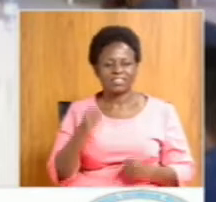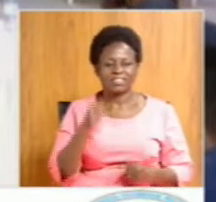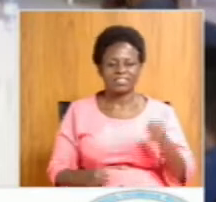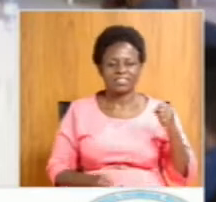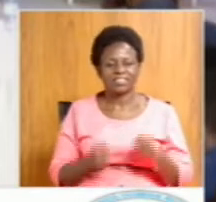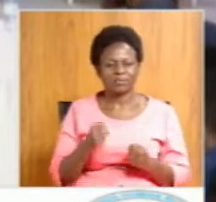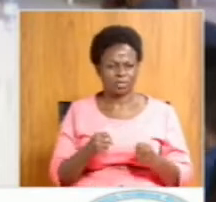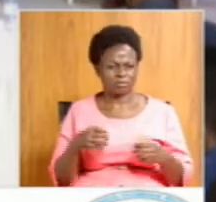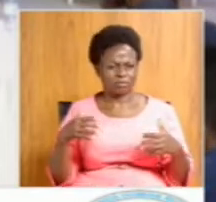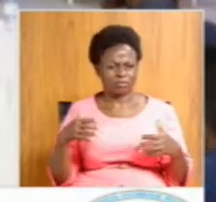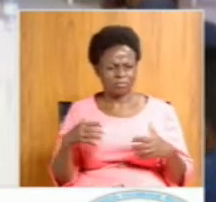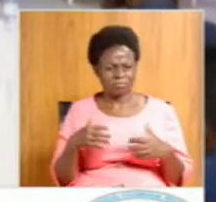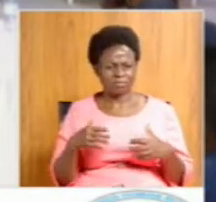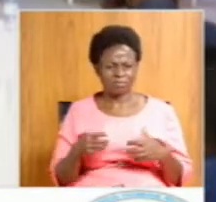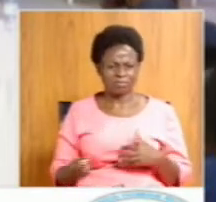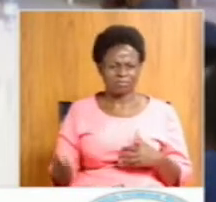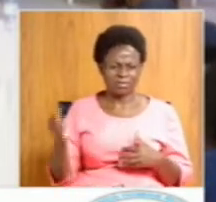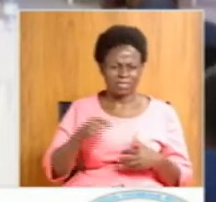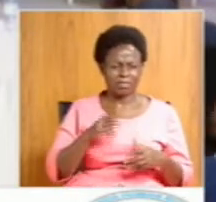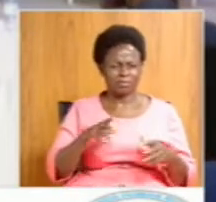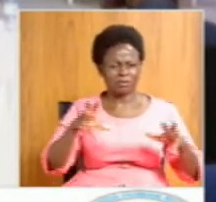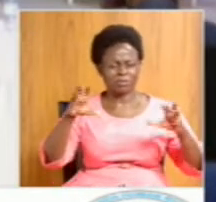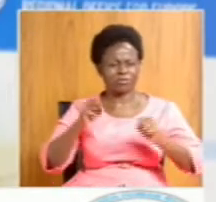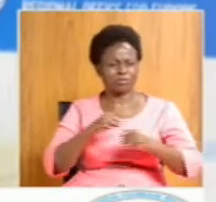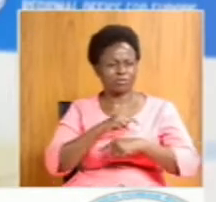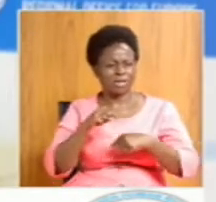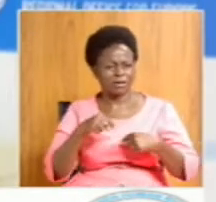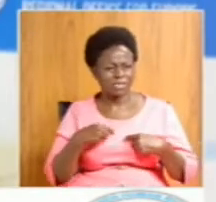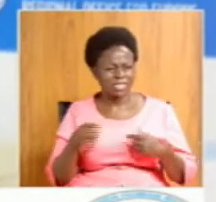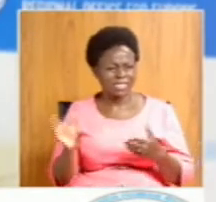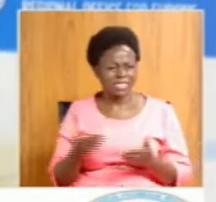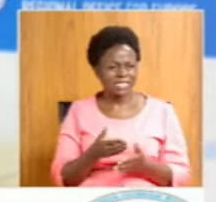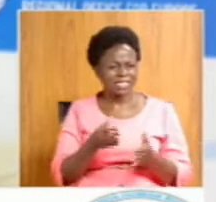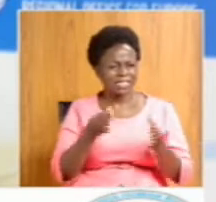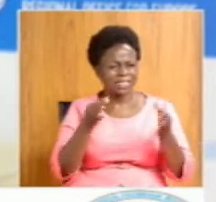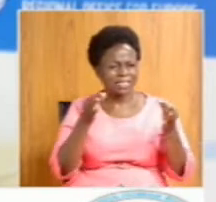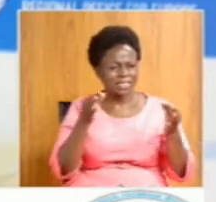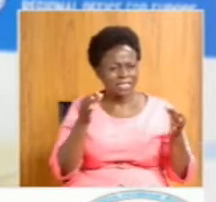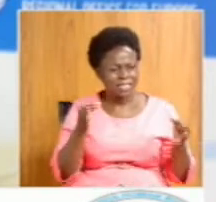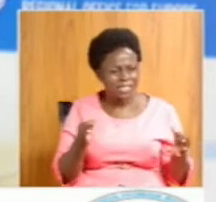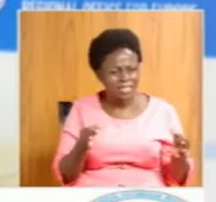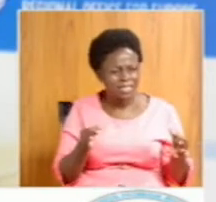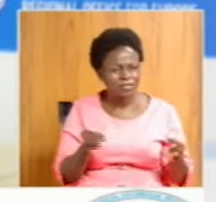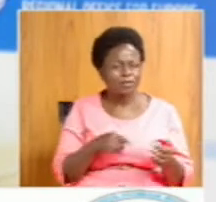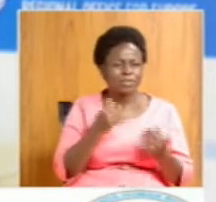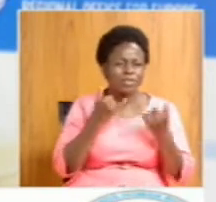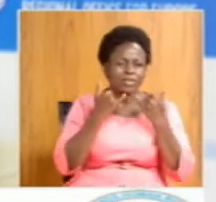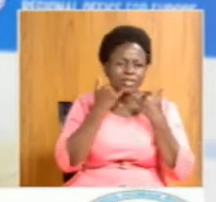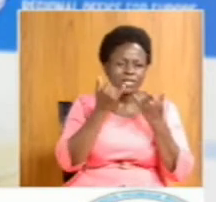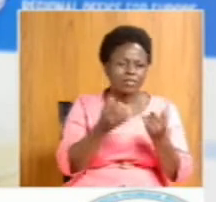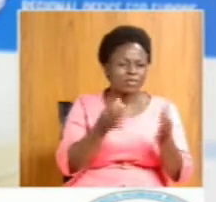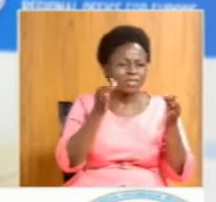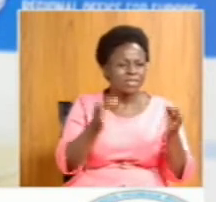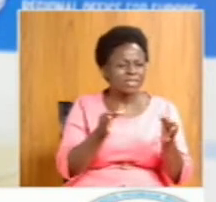because if you're in debt they're coming they're either going to arrest you take everything but you know as you grow older you're told things